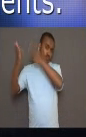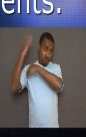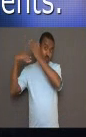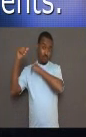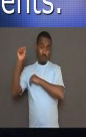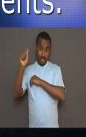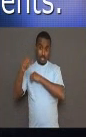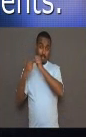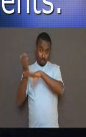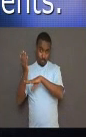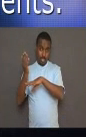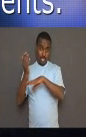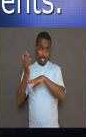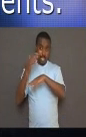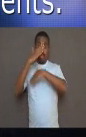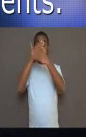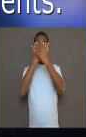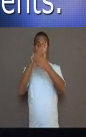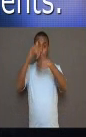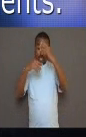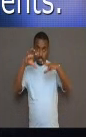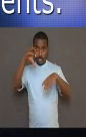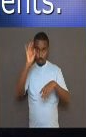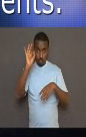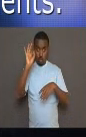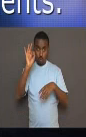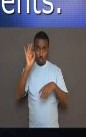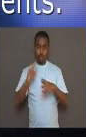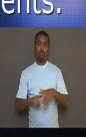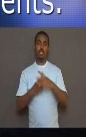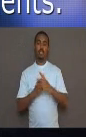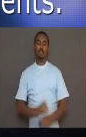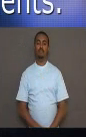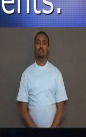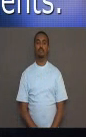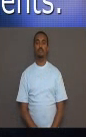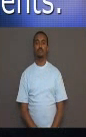decades since space exploration began.